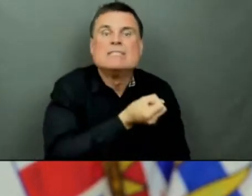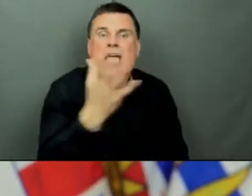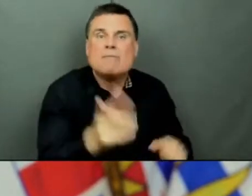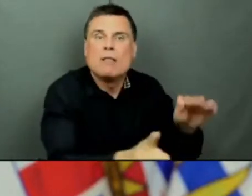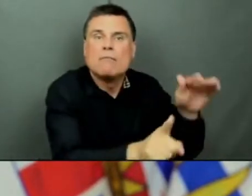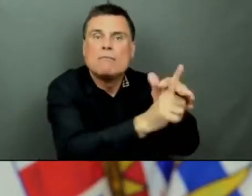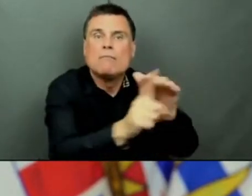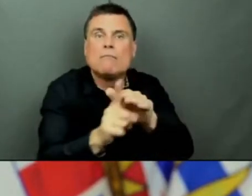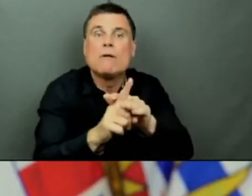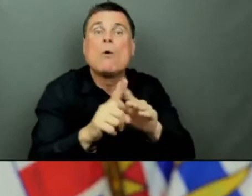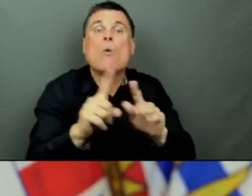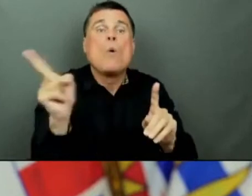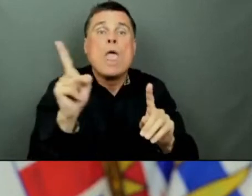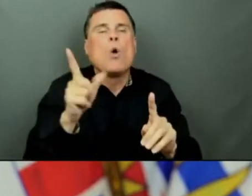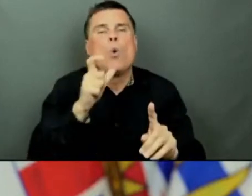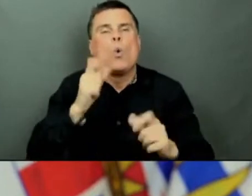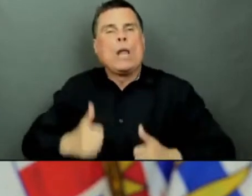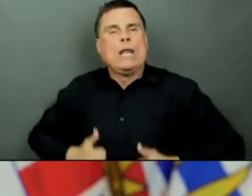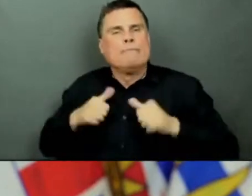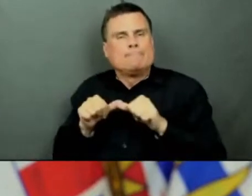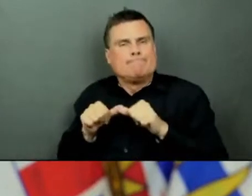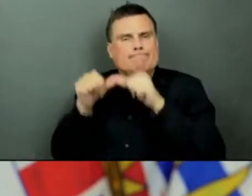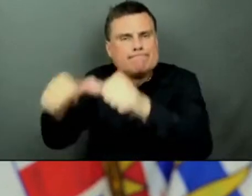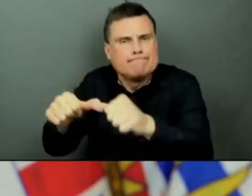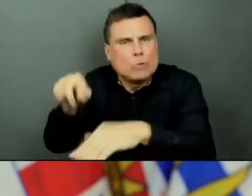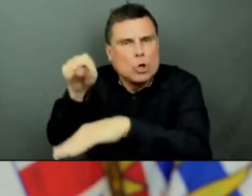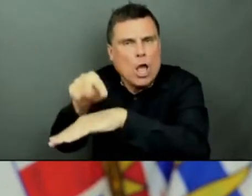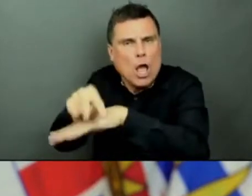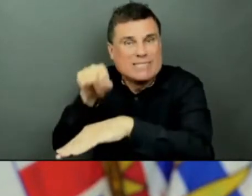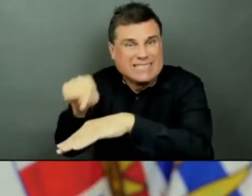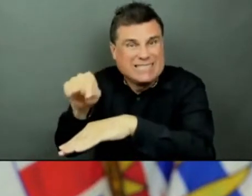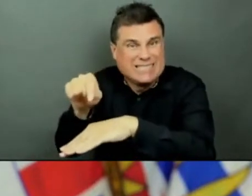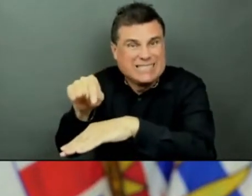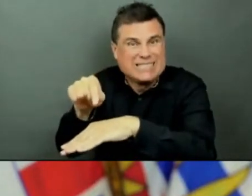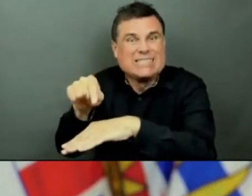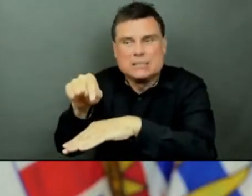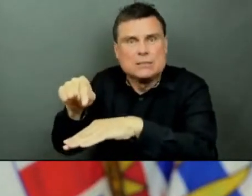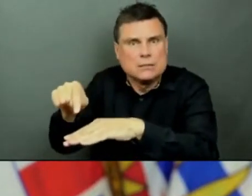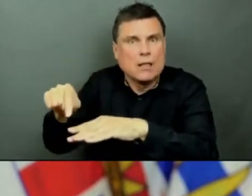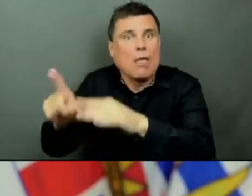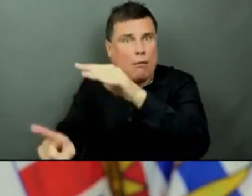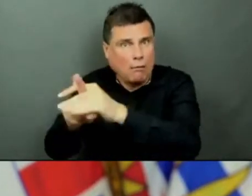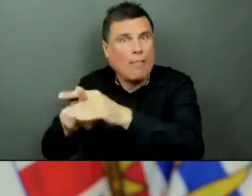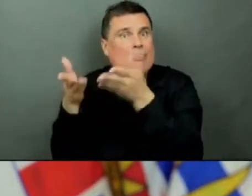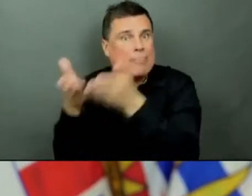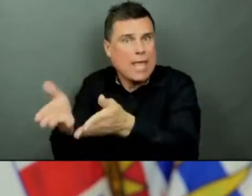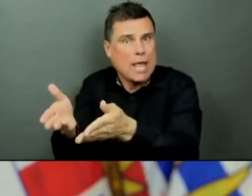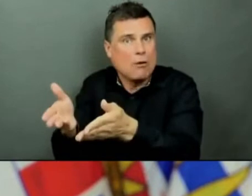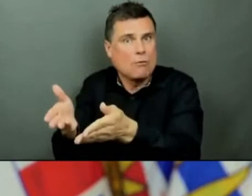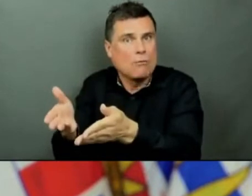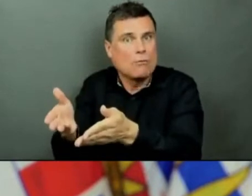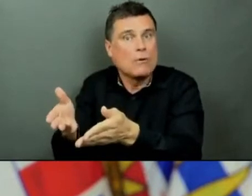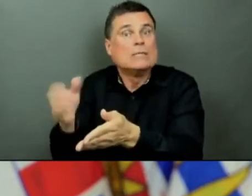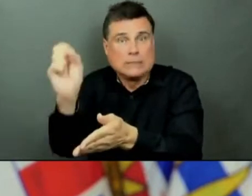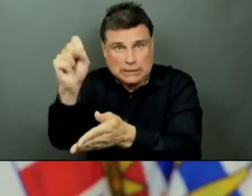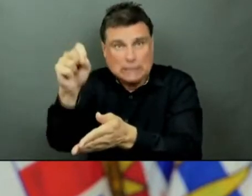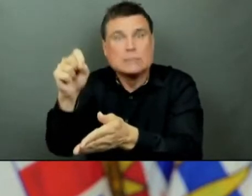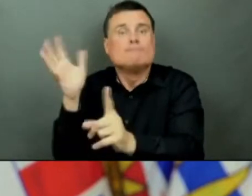were responded to over the past number of months and were managed and aggressively, as we do for